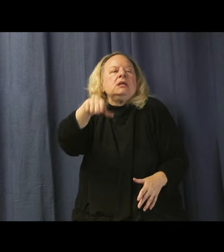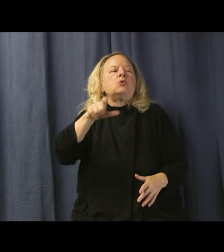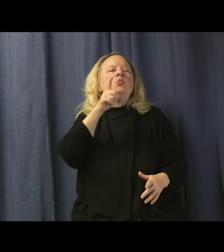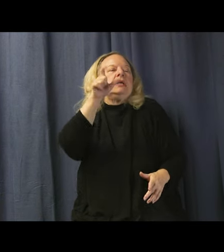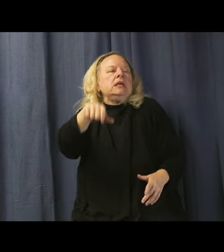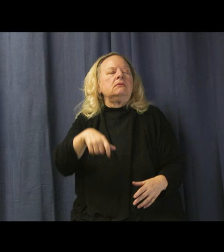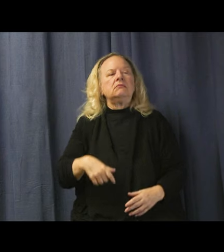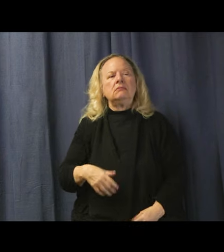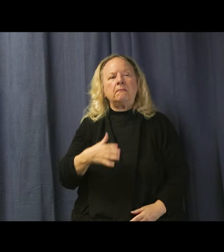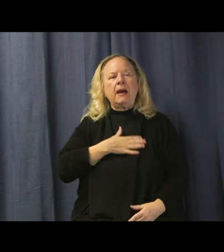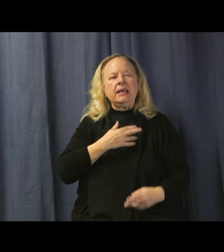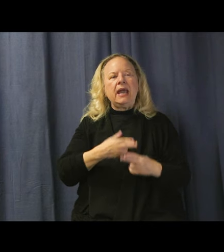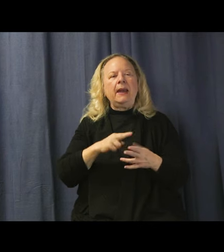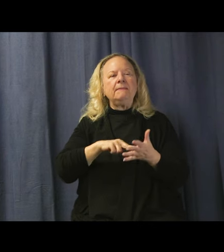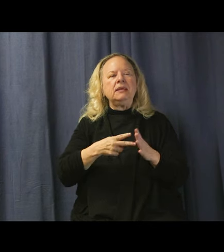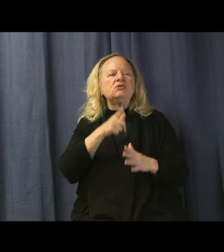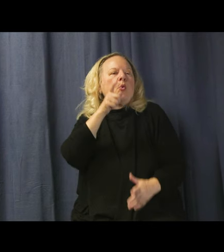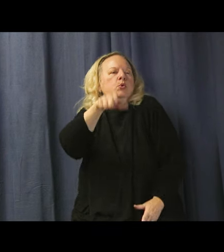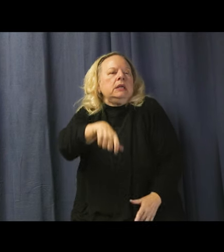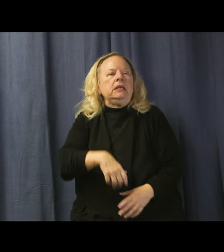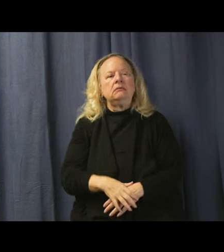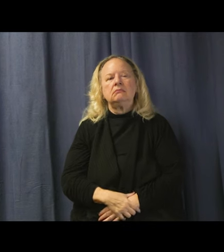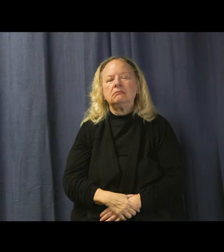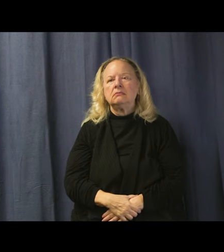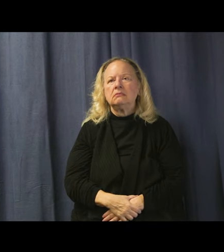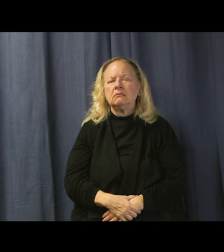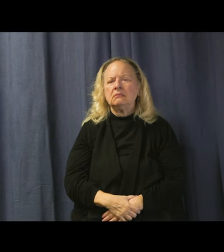are you? That was his name.